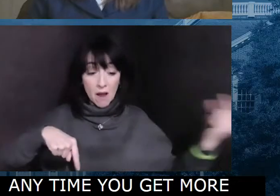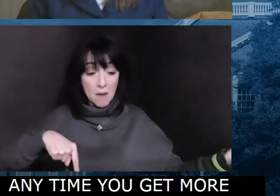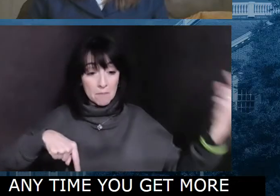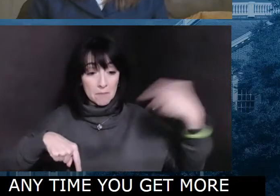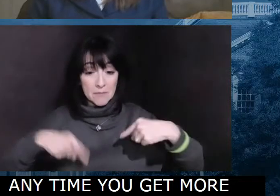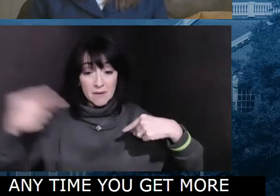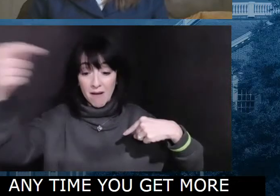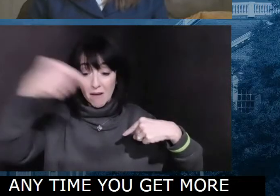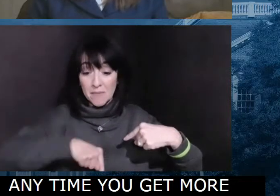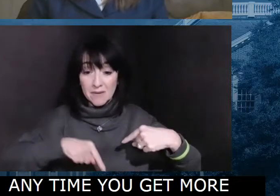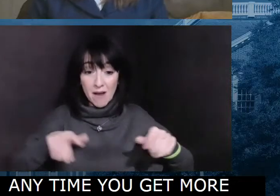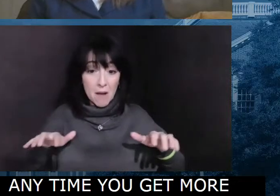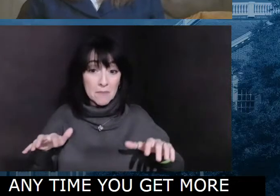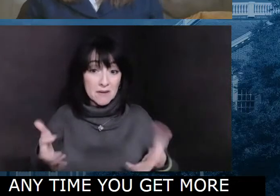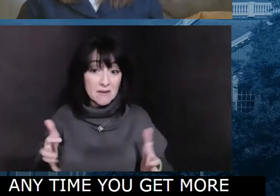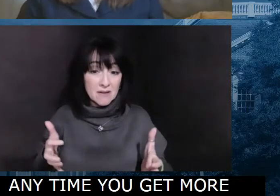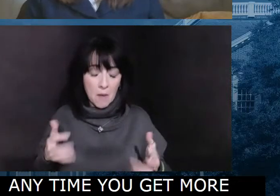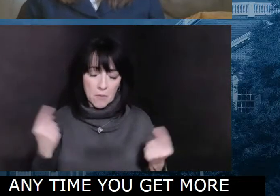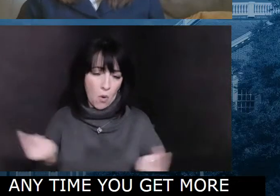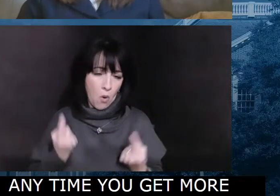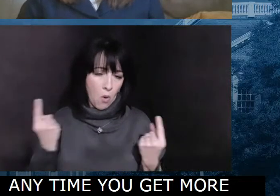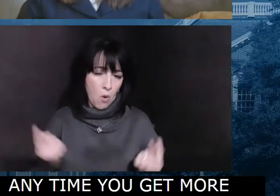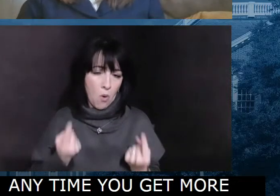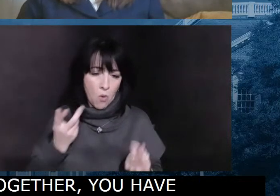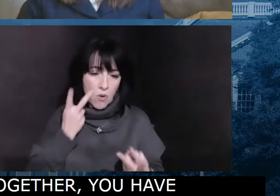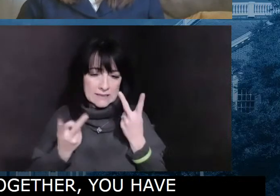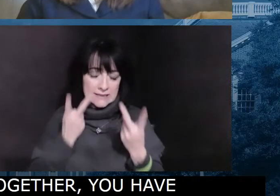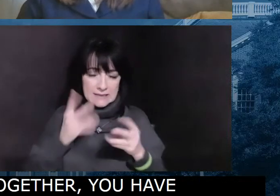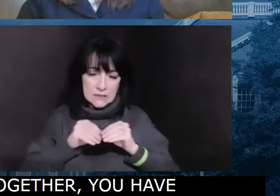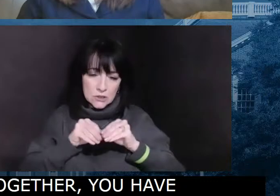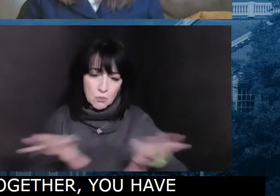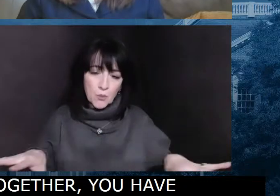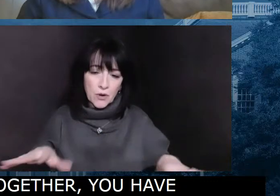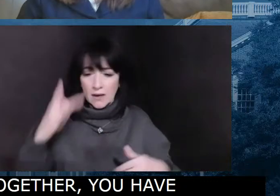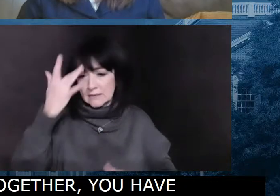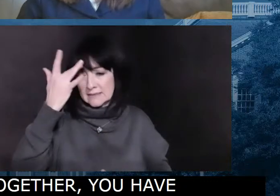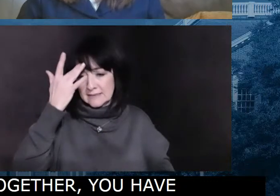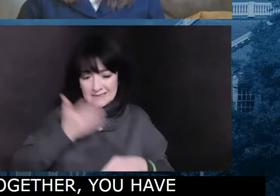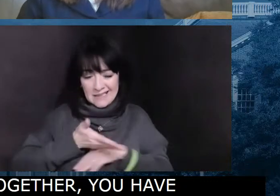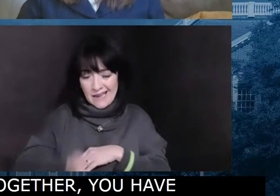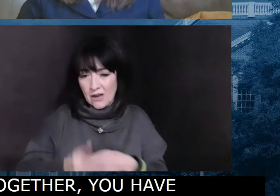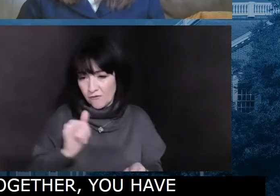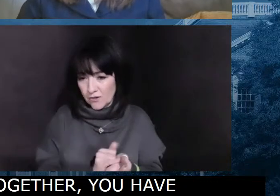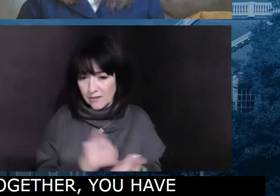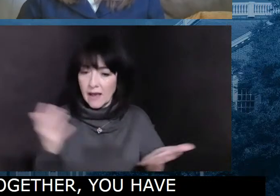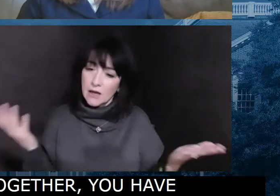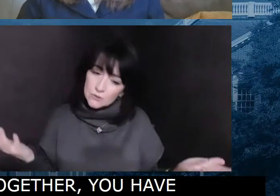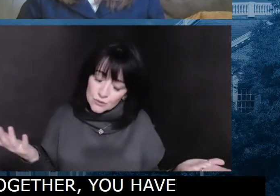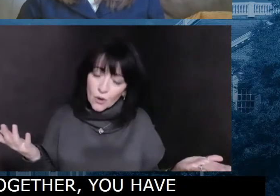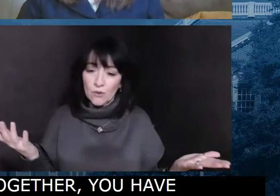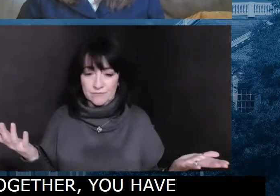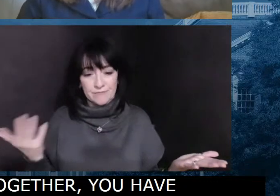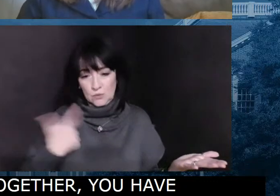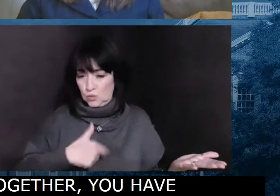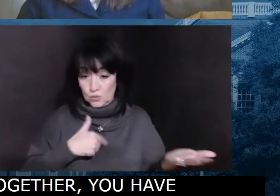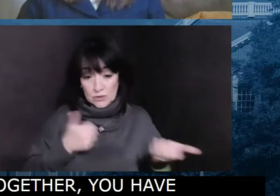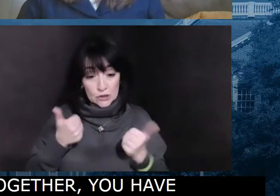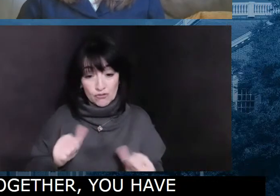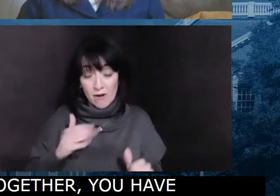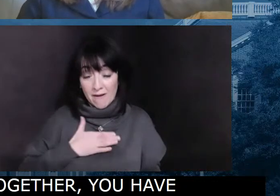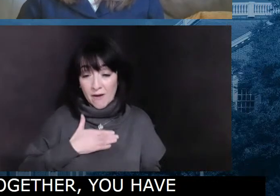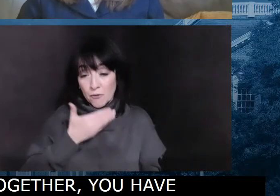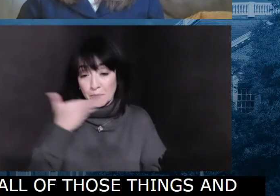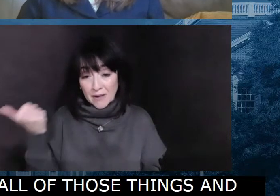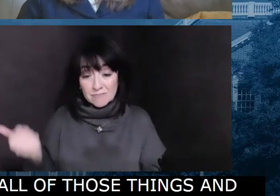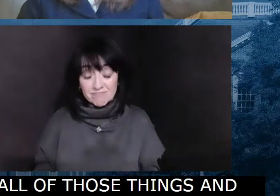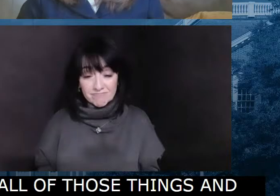have concerns. And so, yeah, we look at all those things and try to strike that right balance. Okay, and my